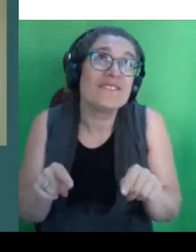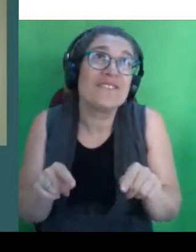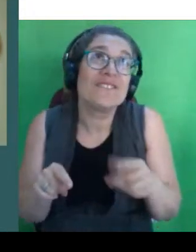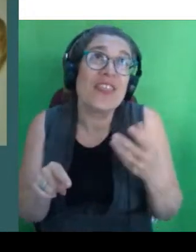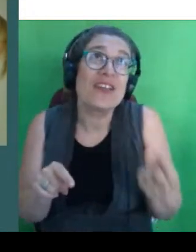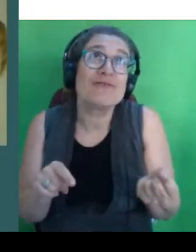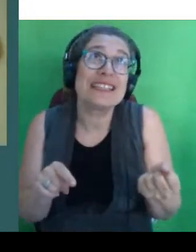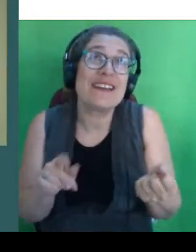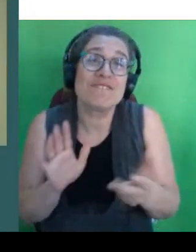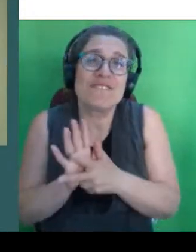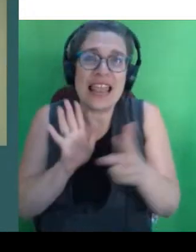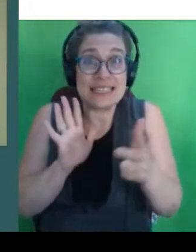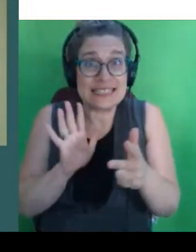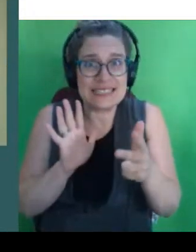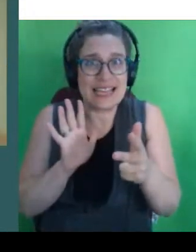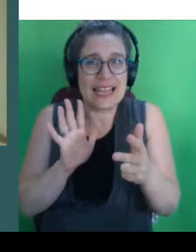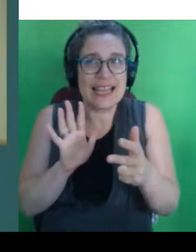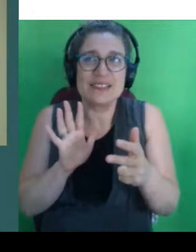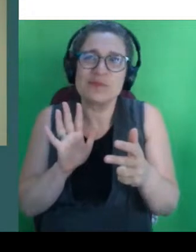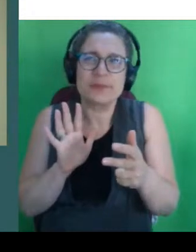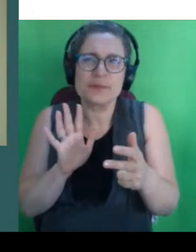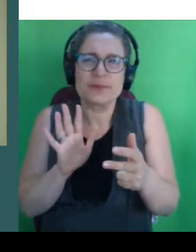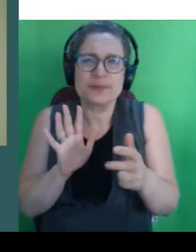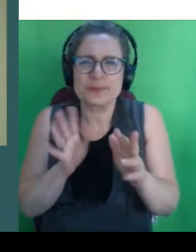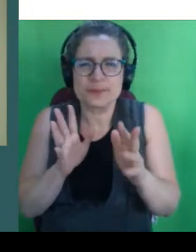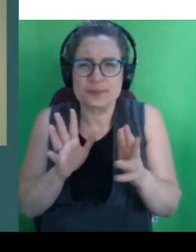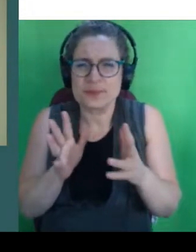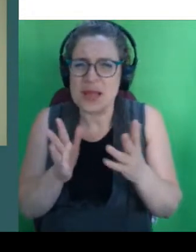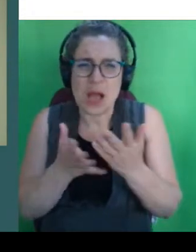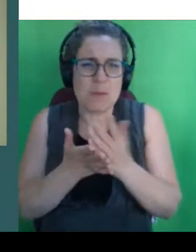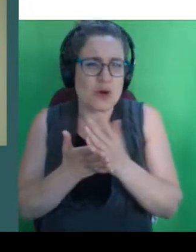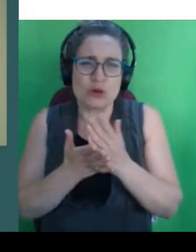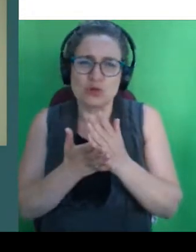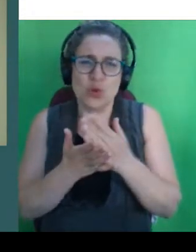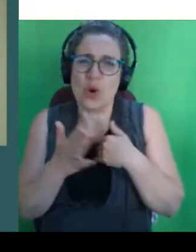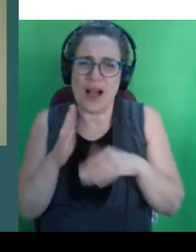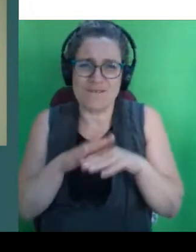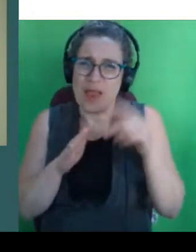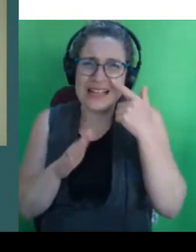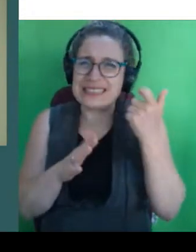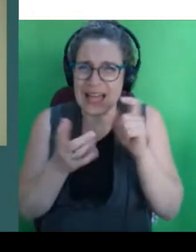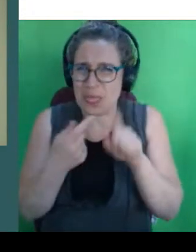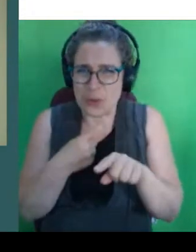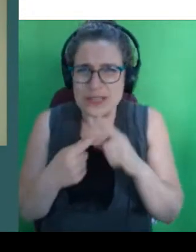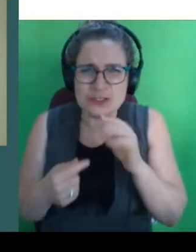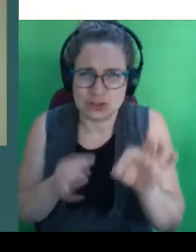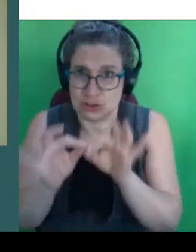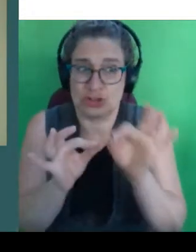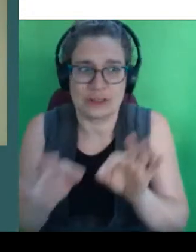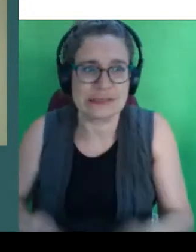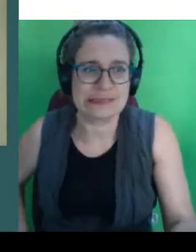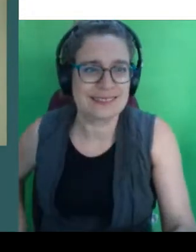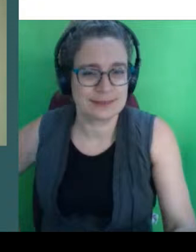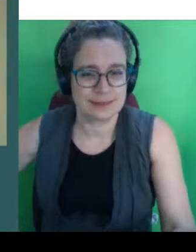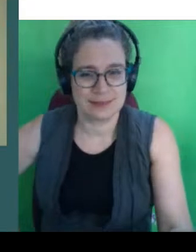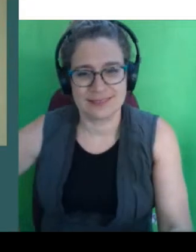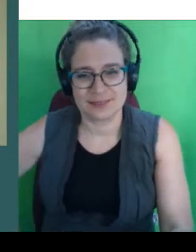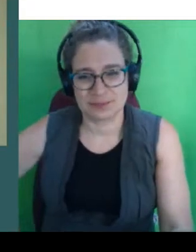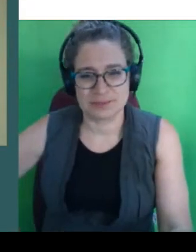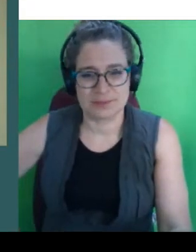validity of, yes, yeah. I'm not sure I completely understand the question, but yeah. Sorry. That's